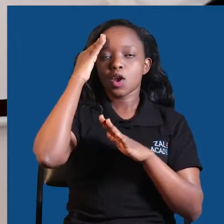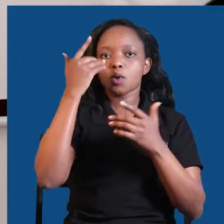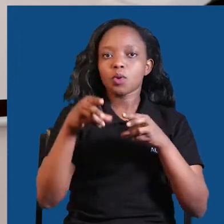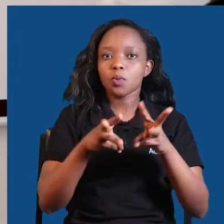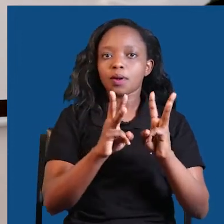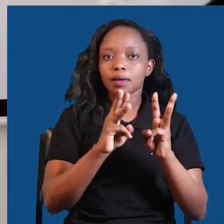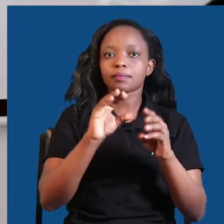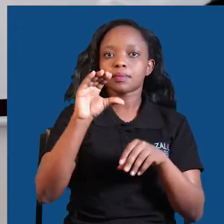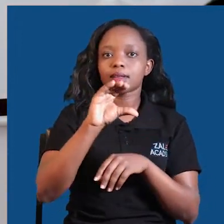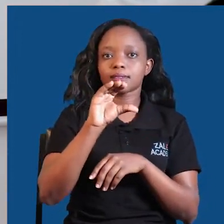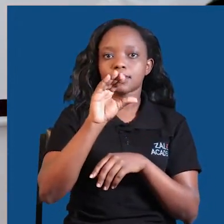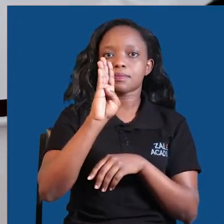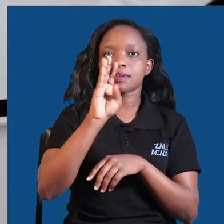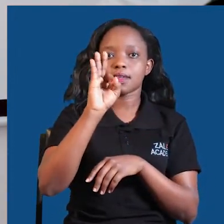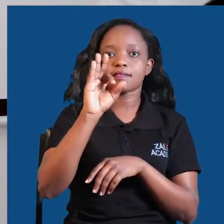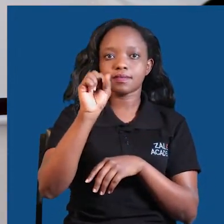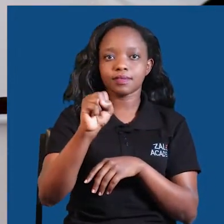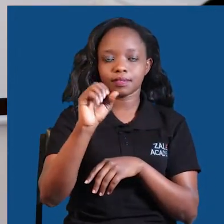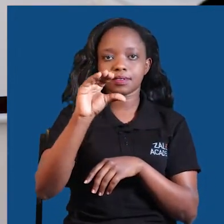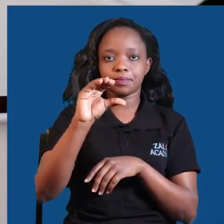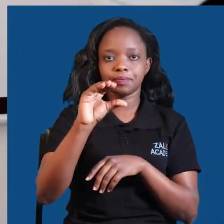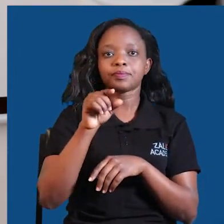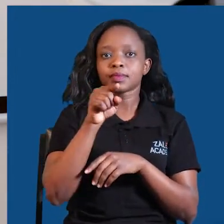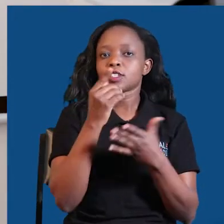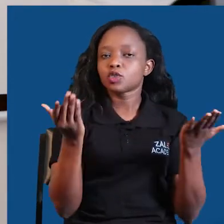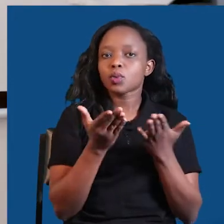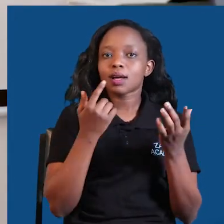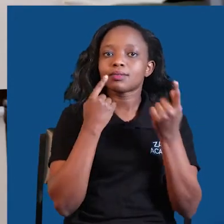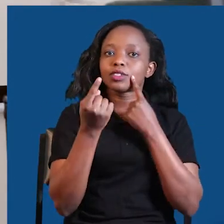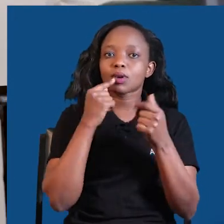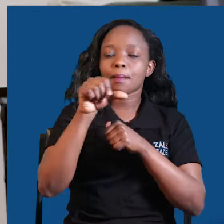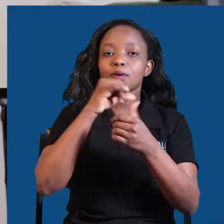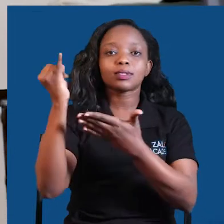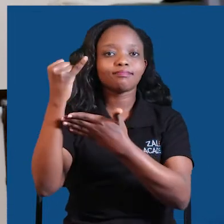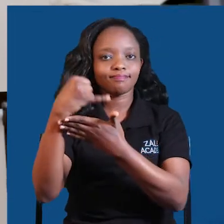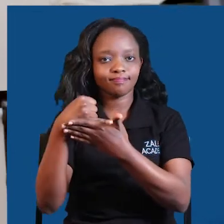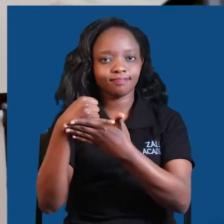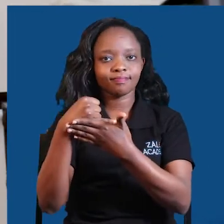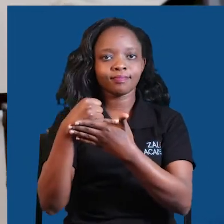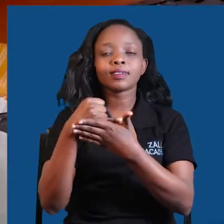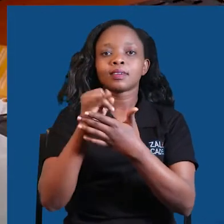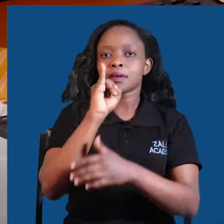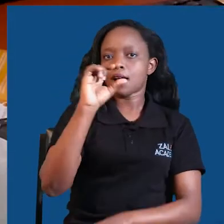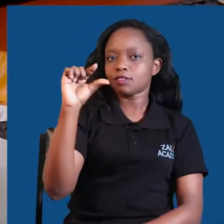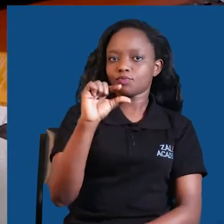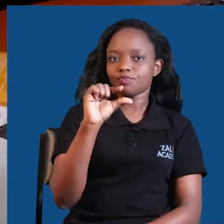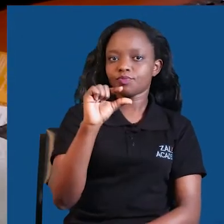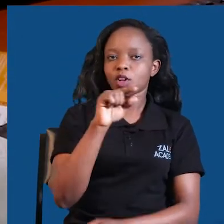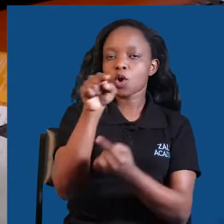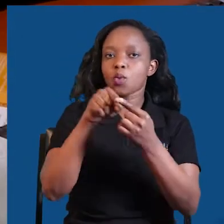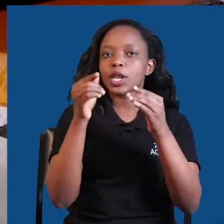as SDLC. So in those steps, there is that part where we are talking about the designs. India. On